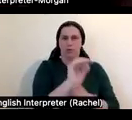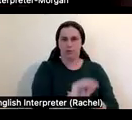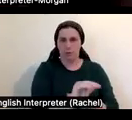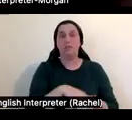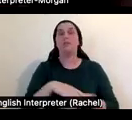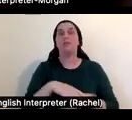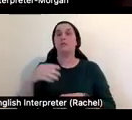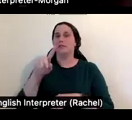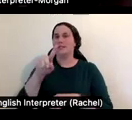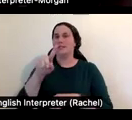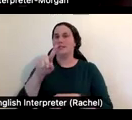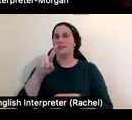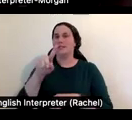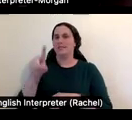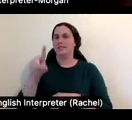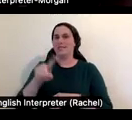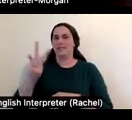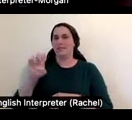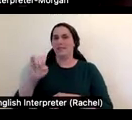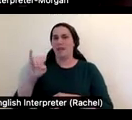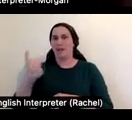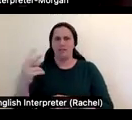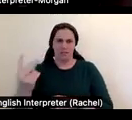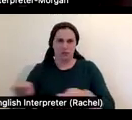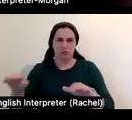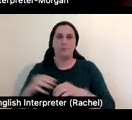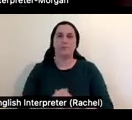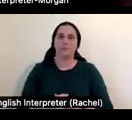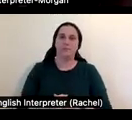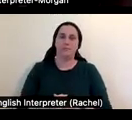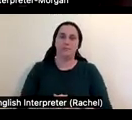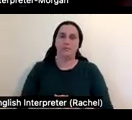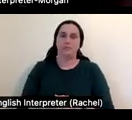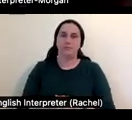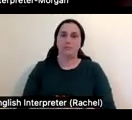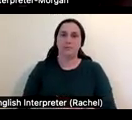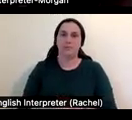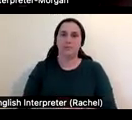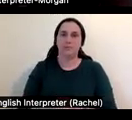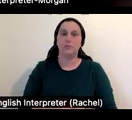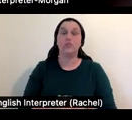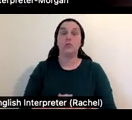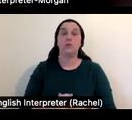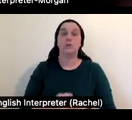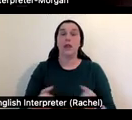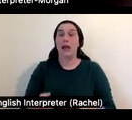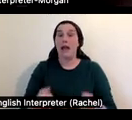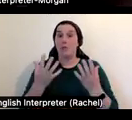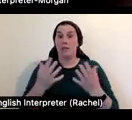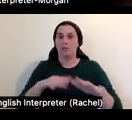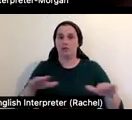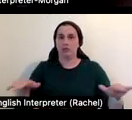Zwei Kinder. There's Leo, there is Valentina. How many? Oh, 2. Oh, dann